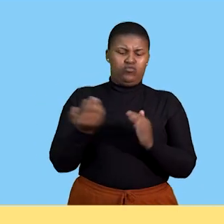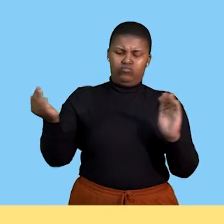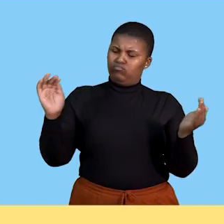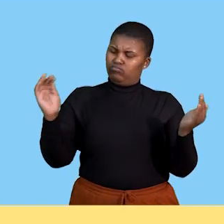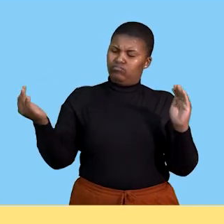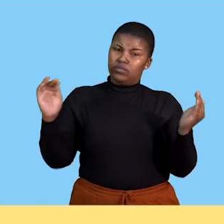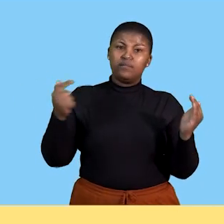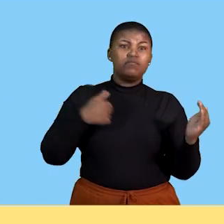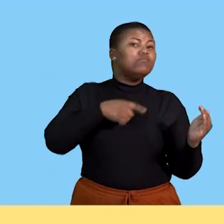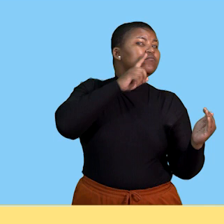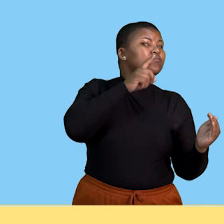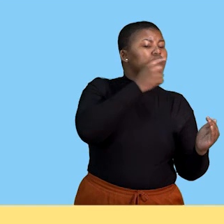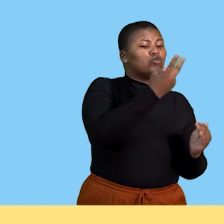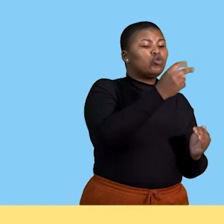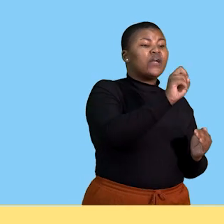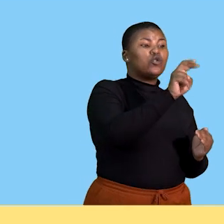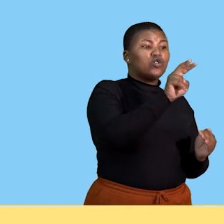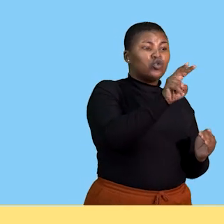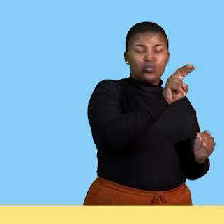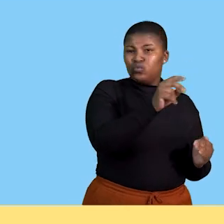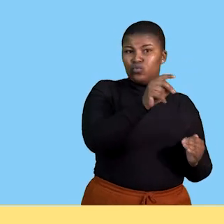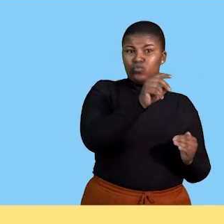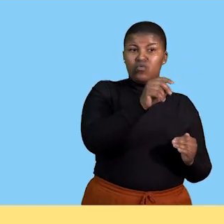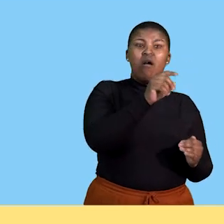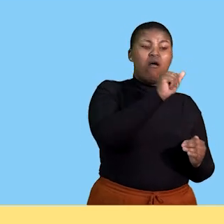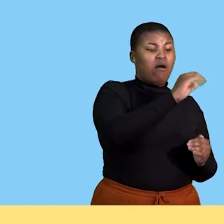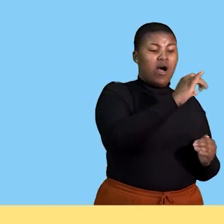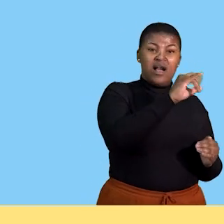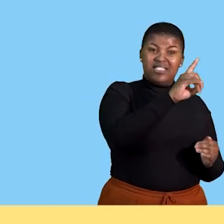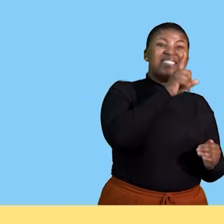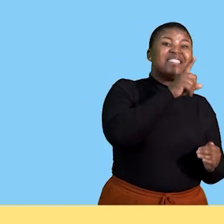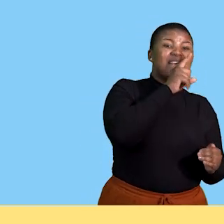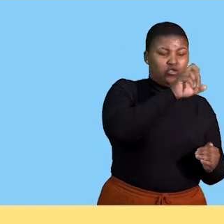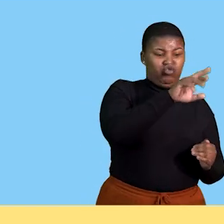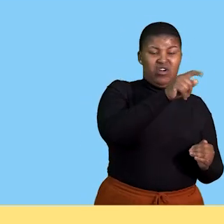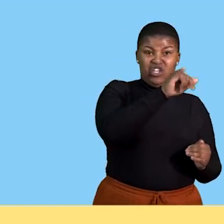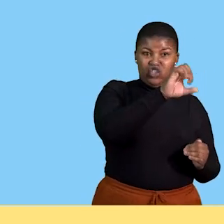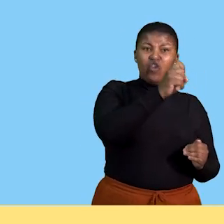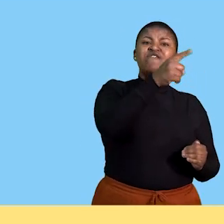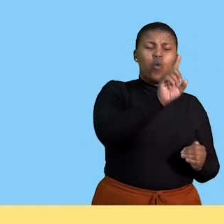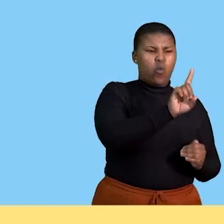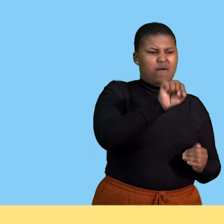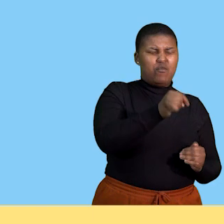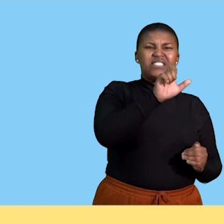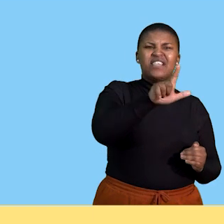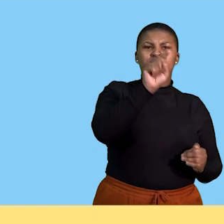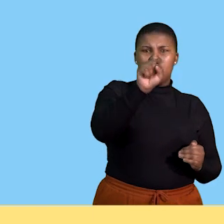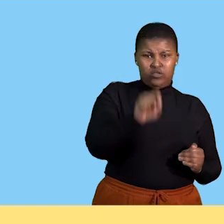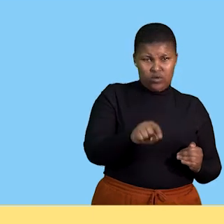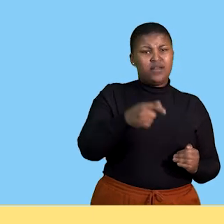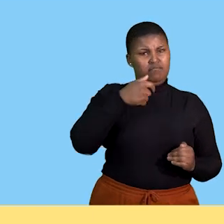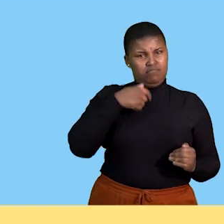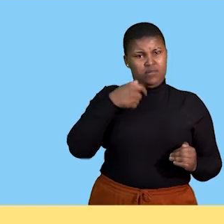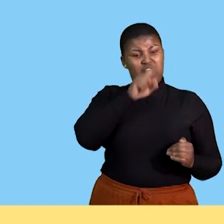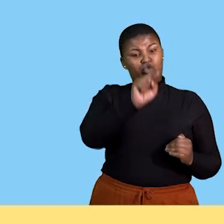2.2. So my answer for the year 2023, acid test ratio, it becomes 2.2